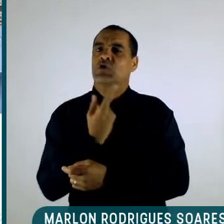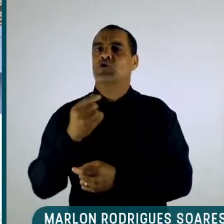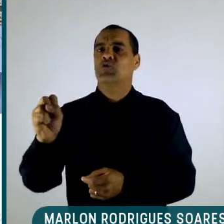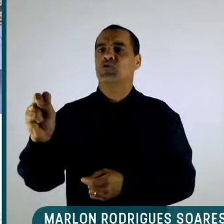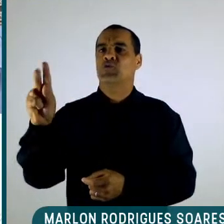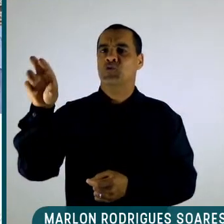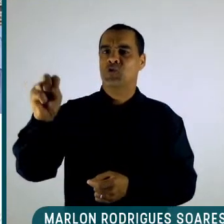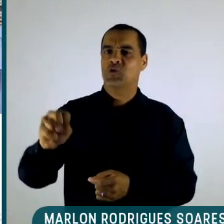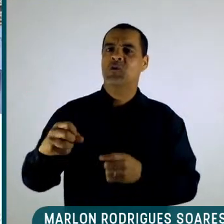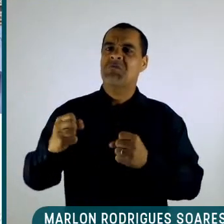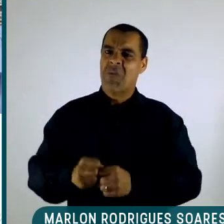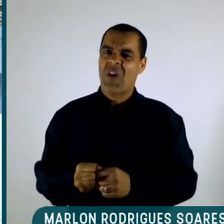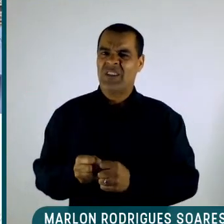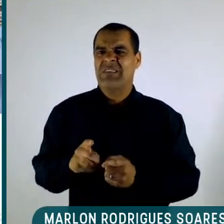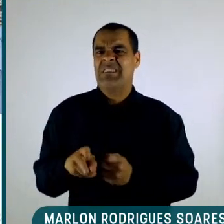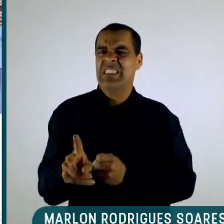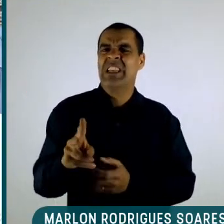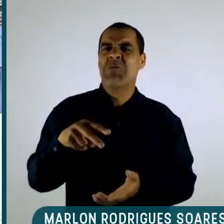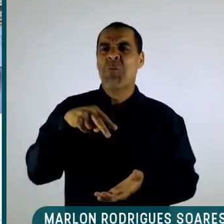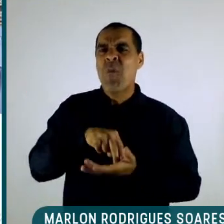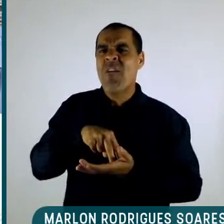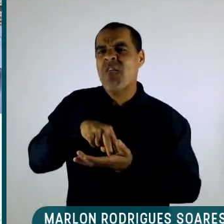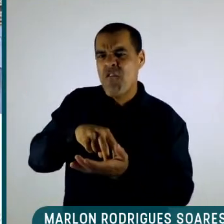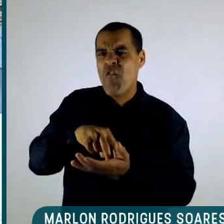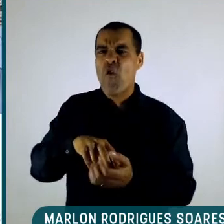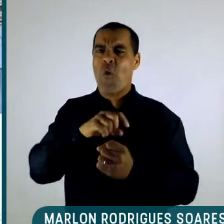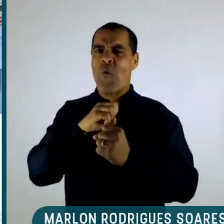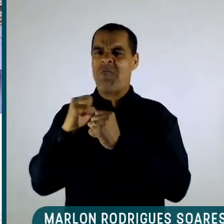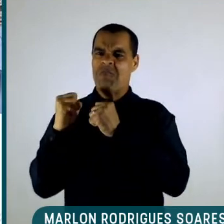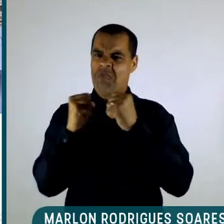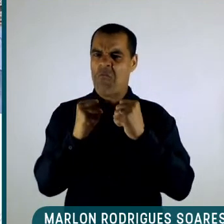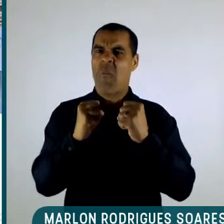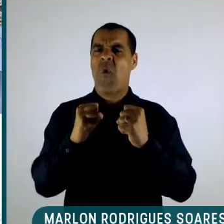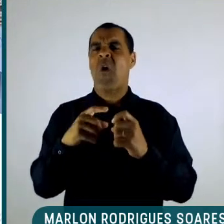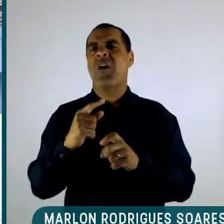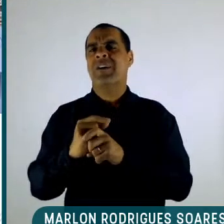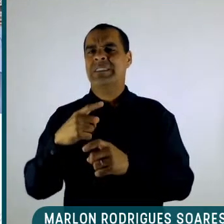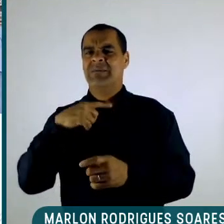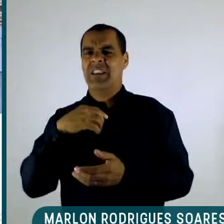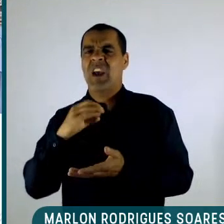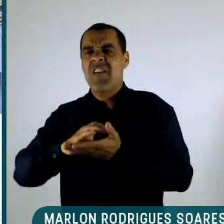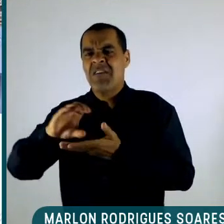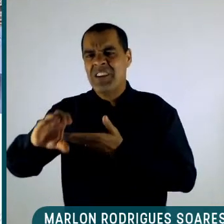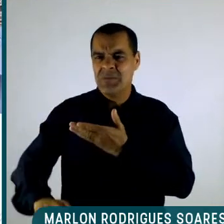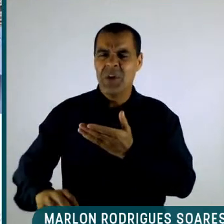and that people may be strong, mobilized, and the investment,